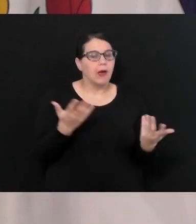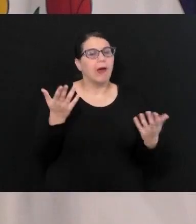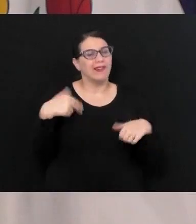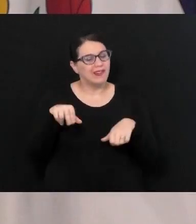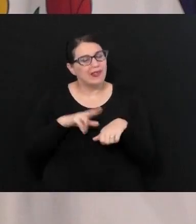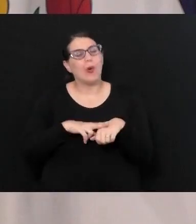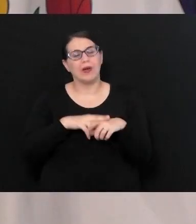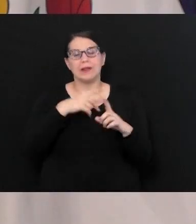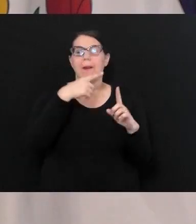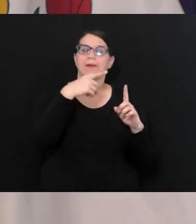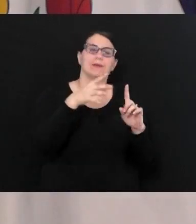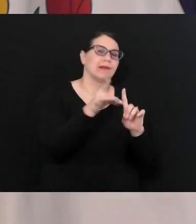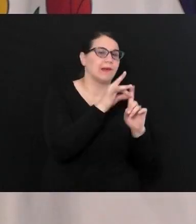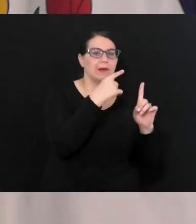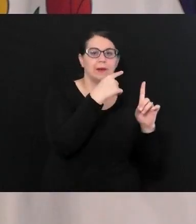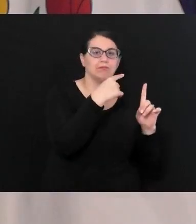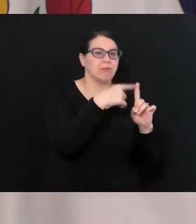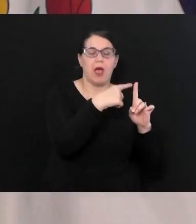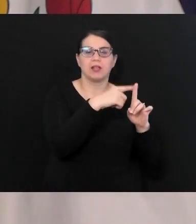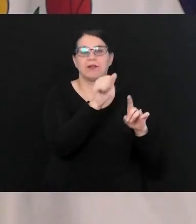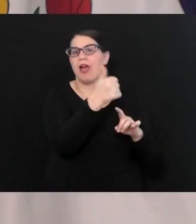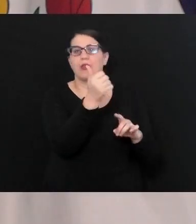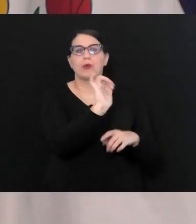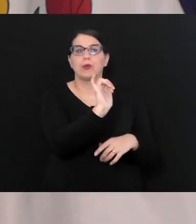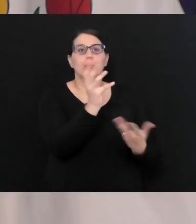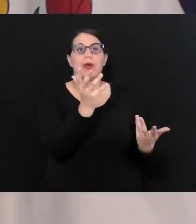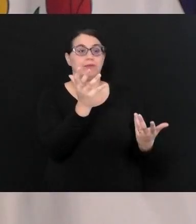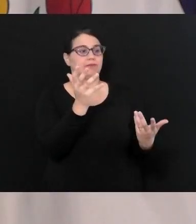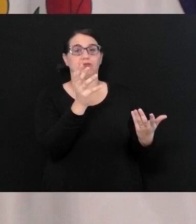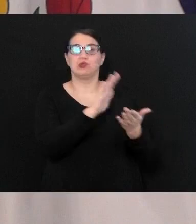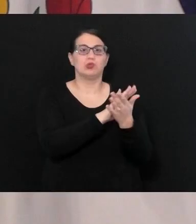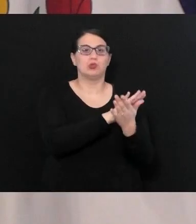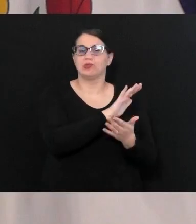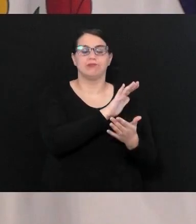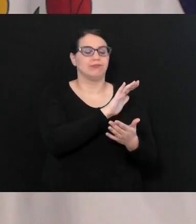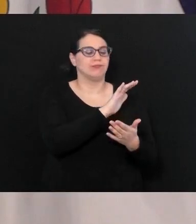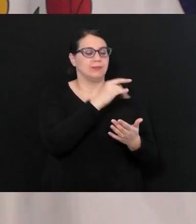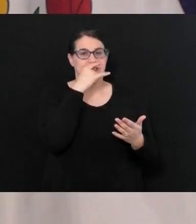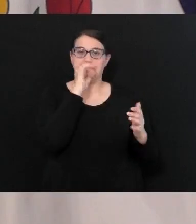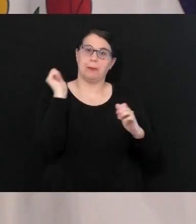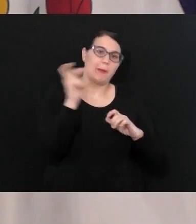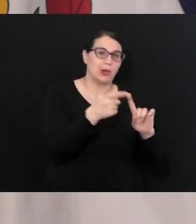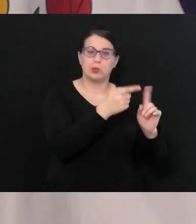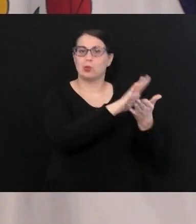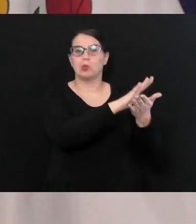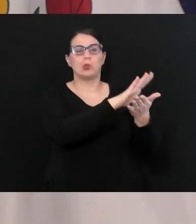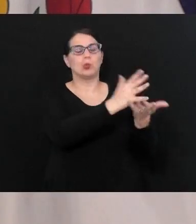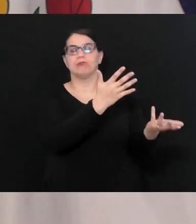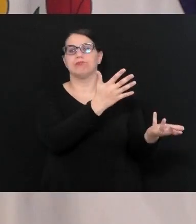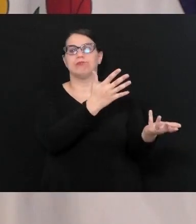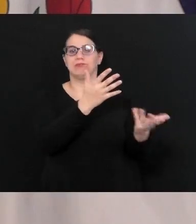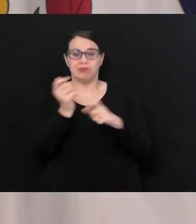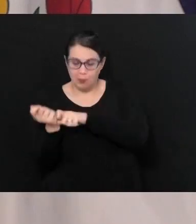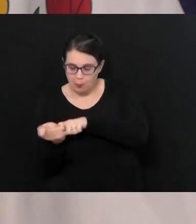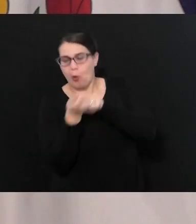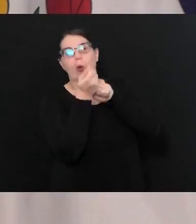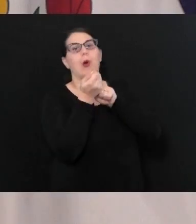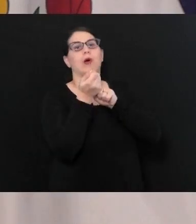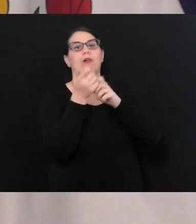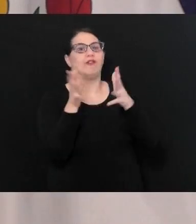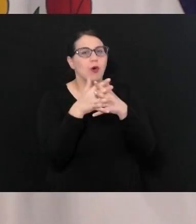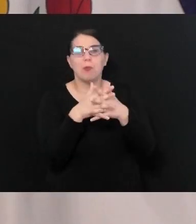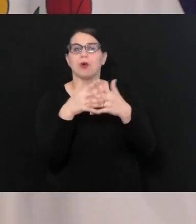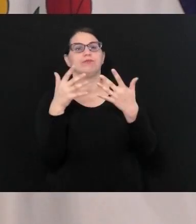it. You know, we get our kids back in school, we get them back on the ball fields, we get lots of different things happen, but the number one thing that happens is